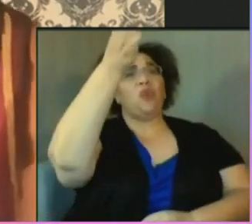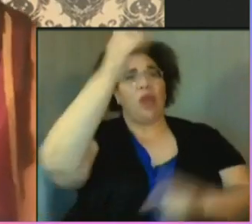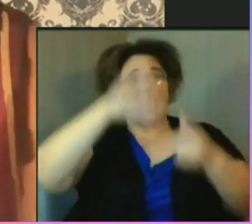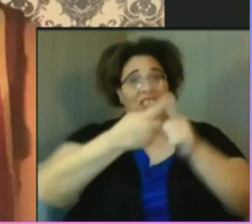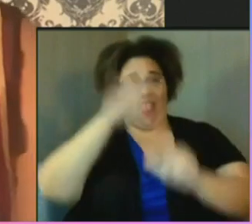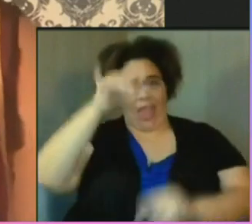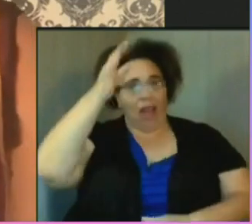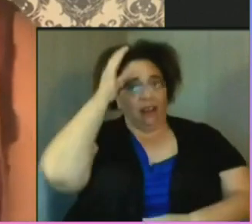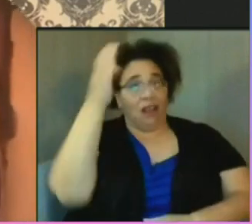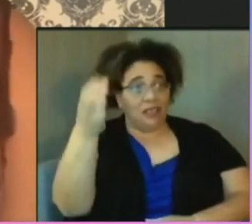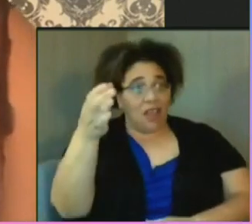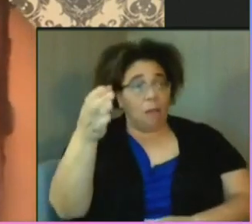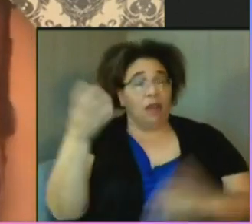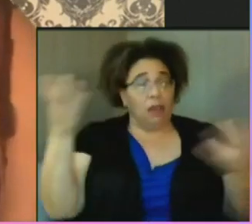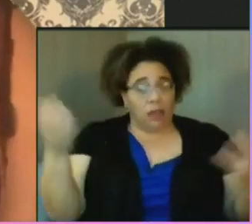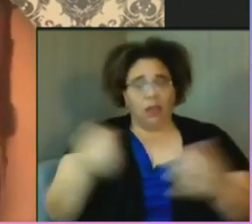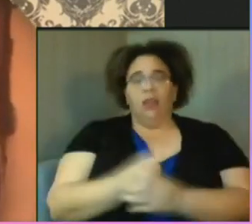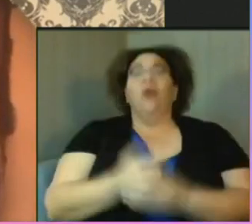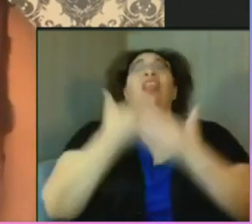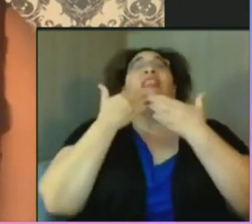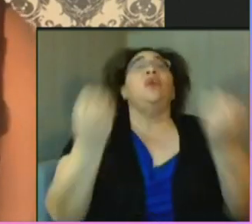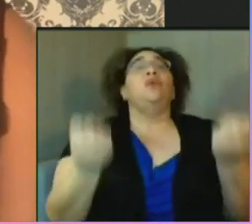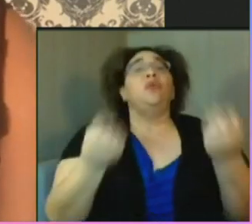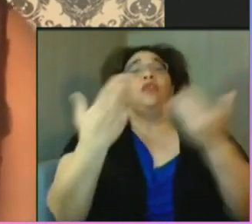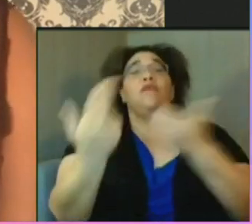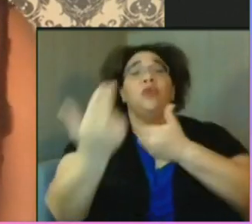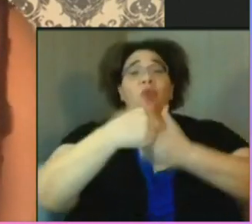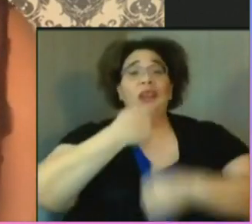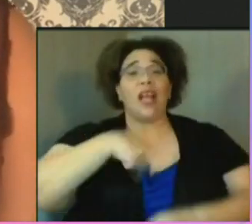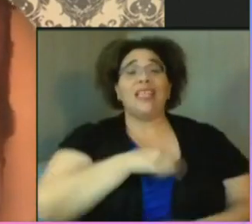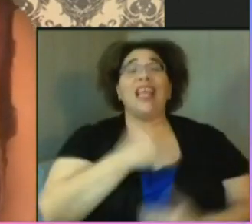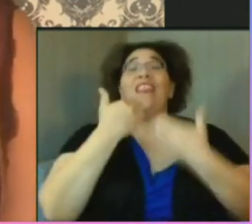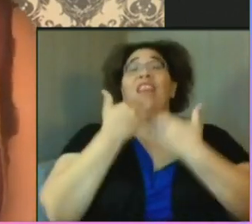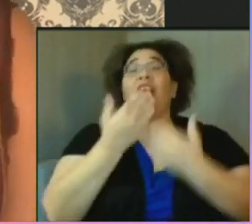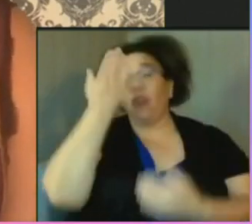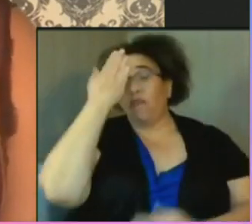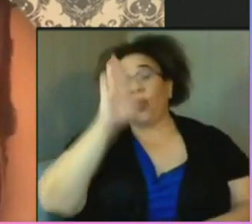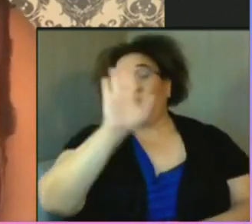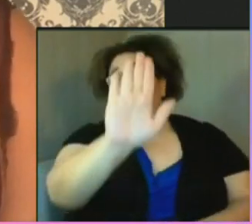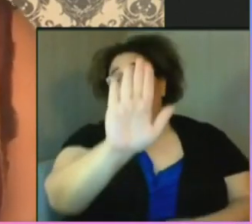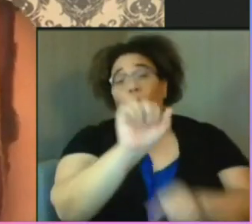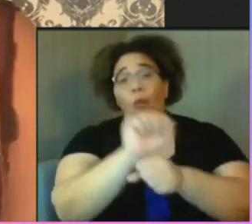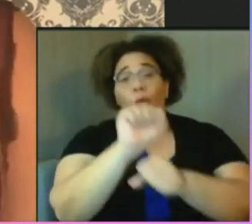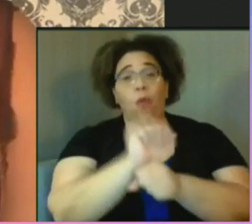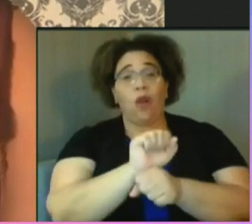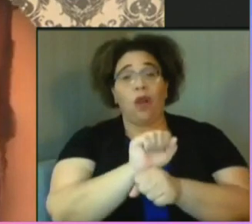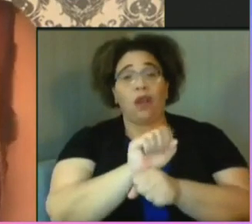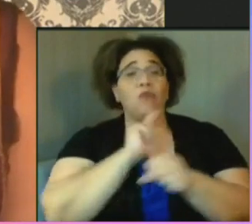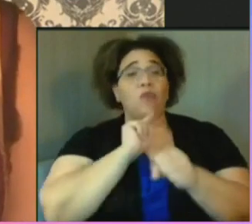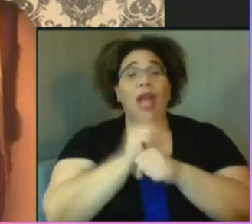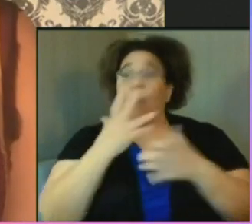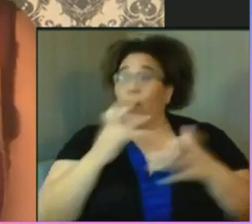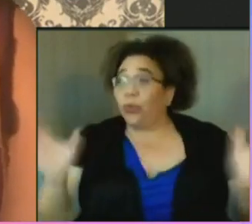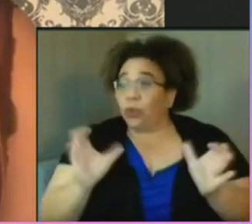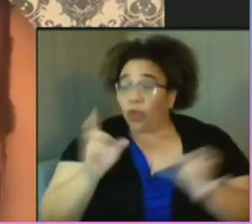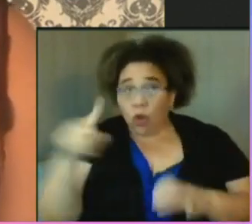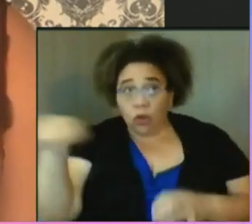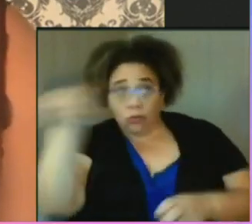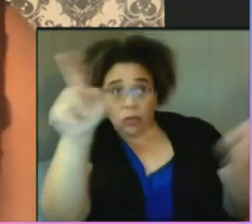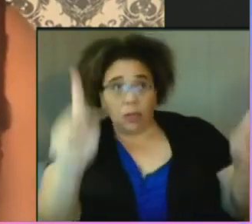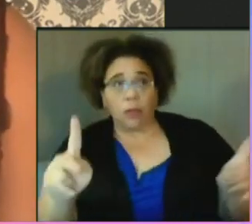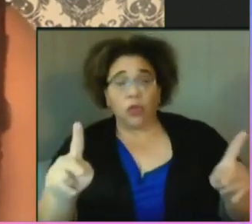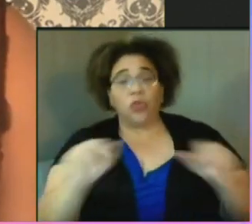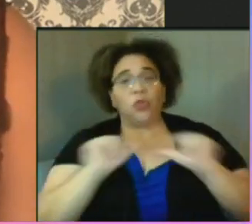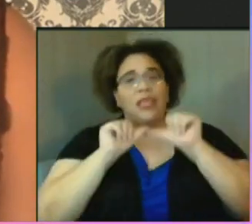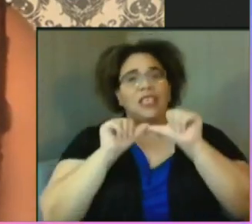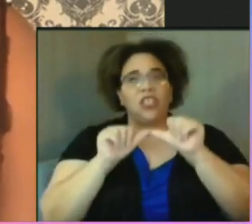comment. So thank you so much for joining us. Thank you for your work. I really want to encourage people to